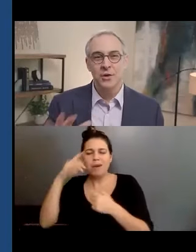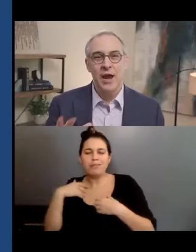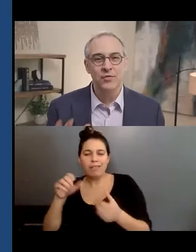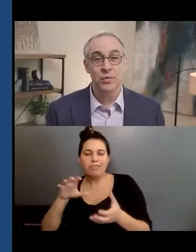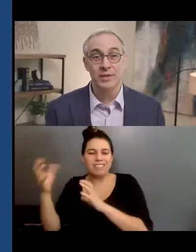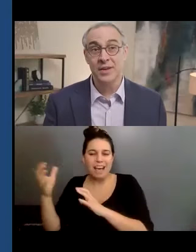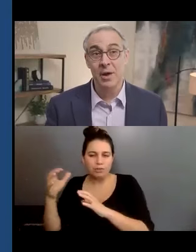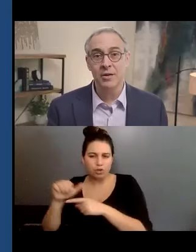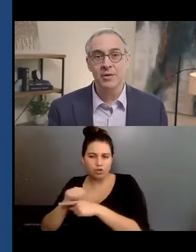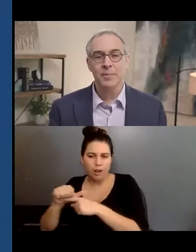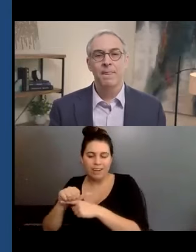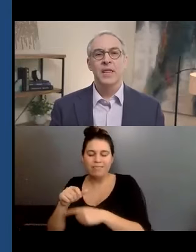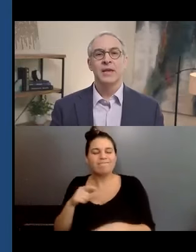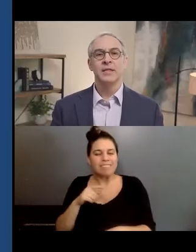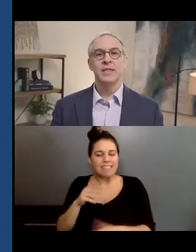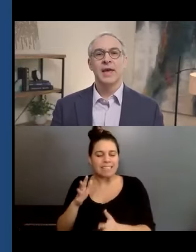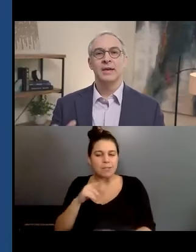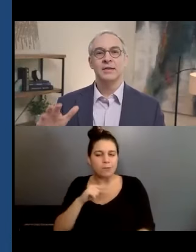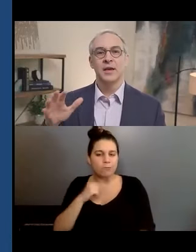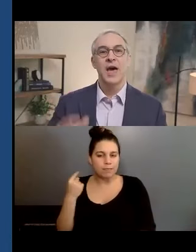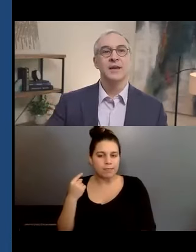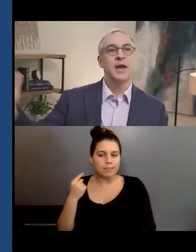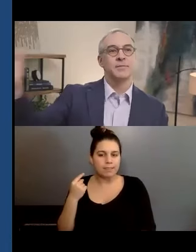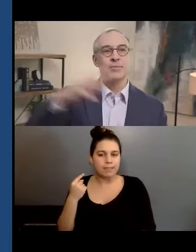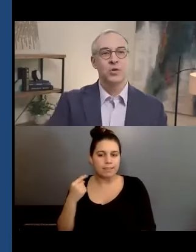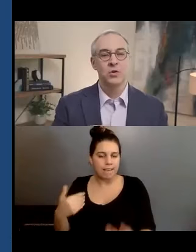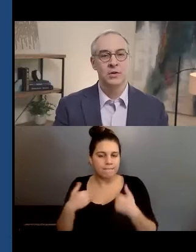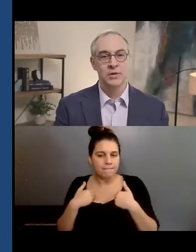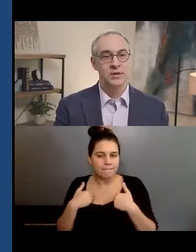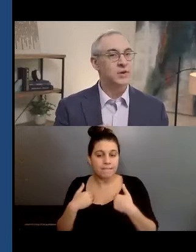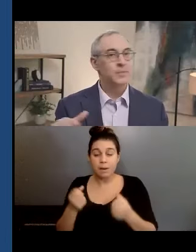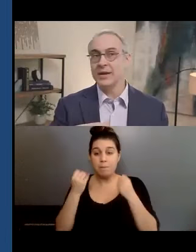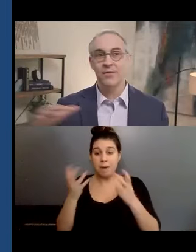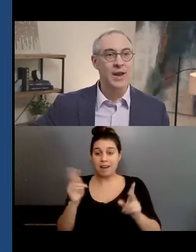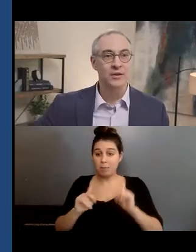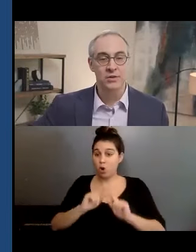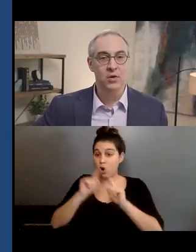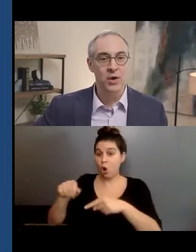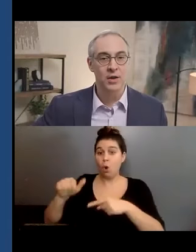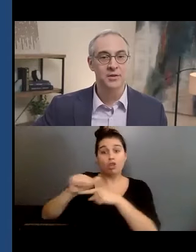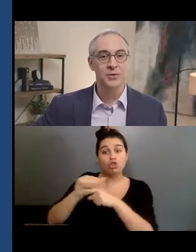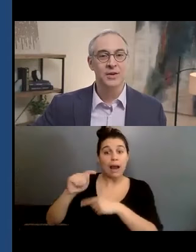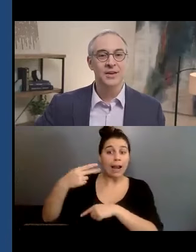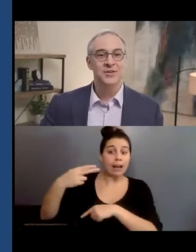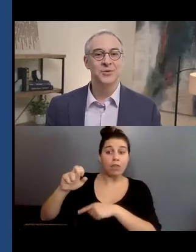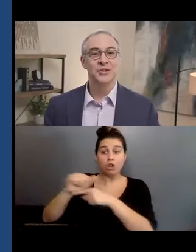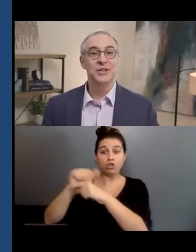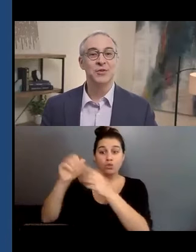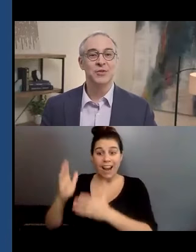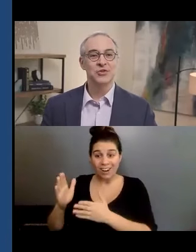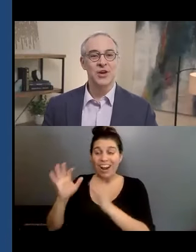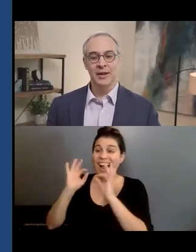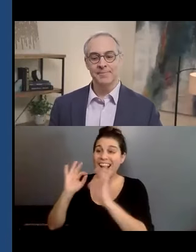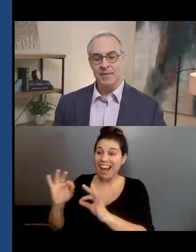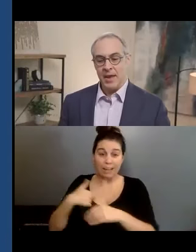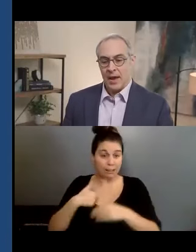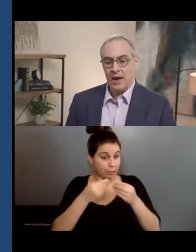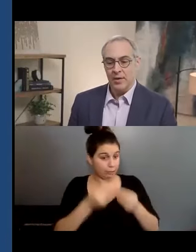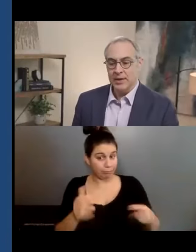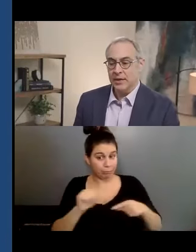it's also kind of a risky model, in that a lot of times people go to a Train the Trainer, but never actually go on to deliver those